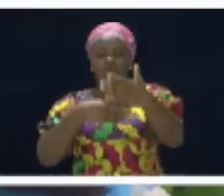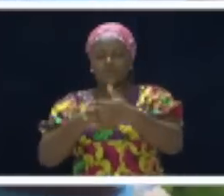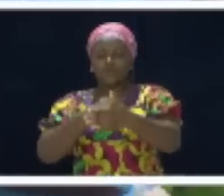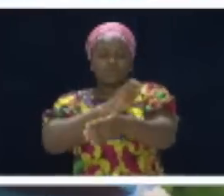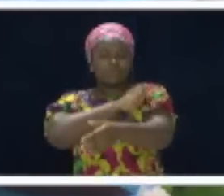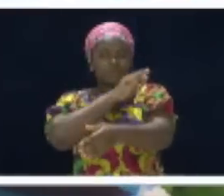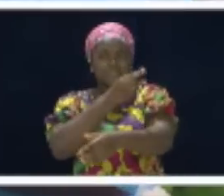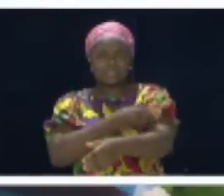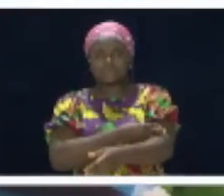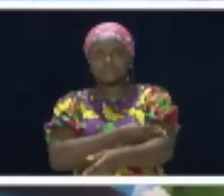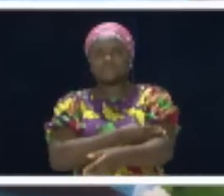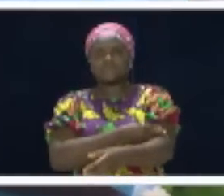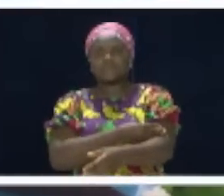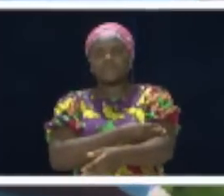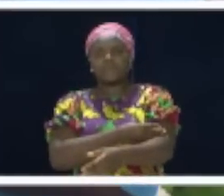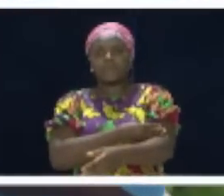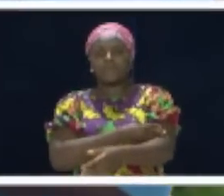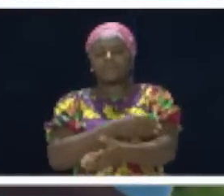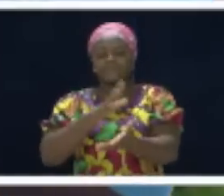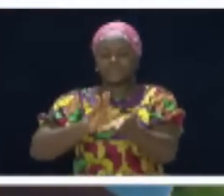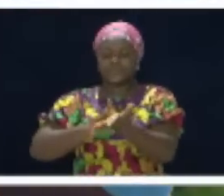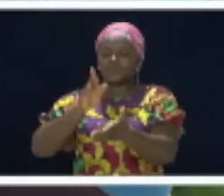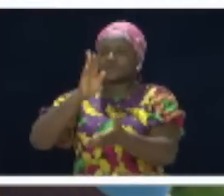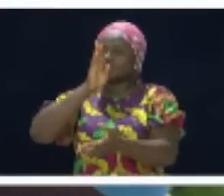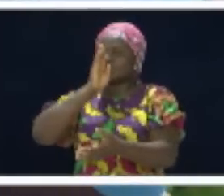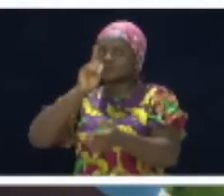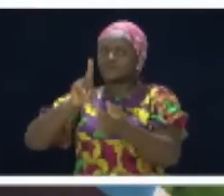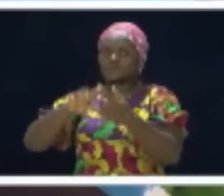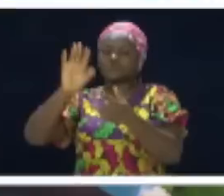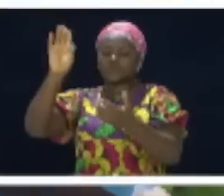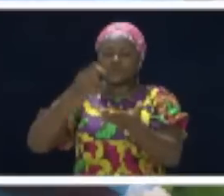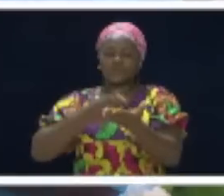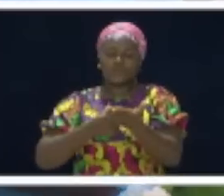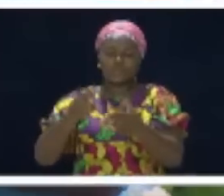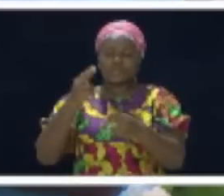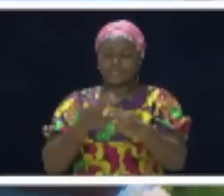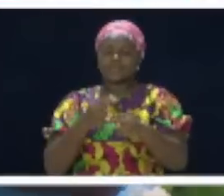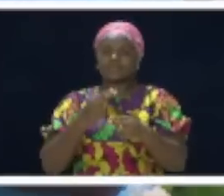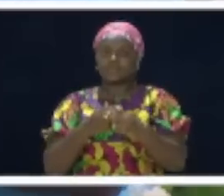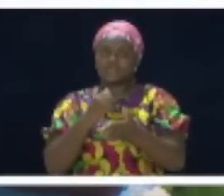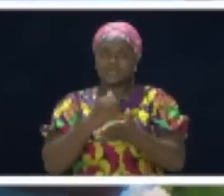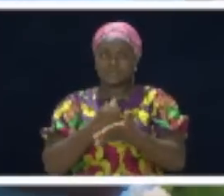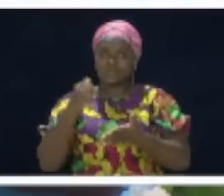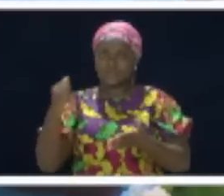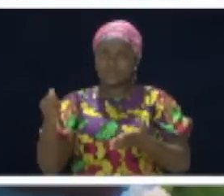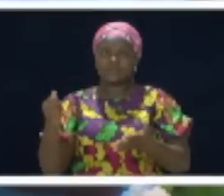Almighty. Glory be to your holy name.